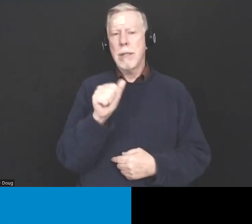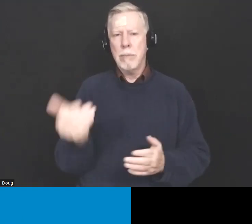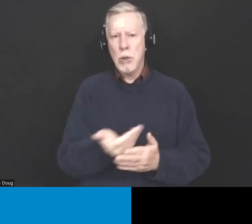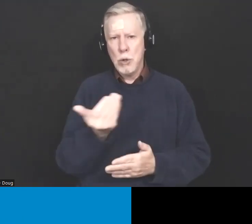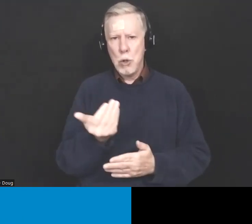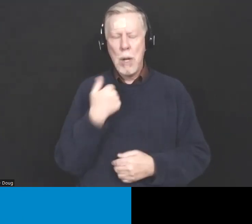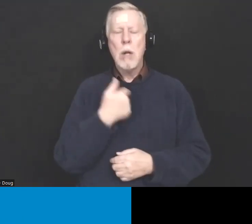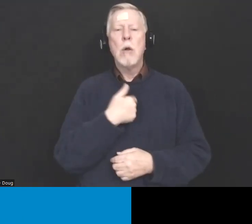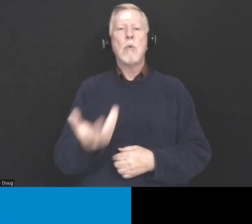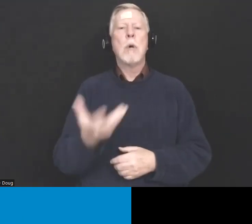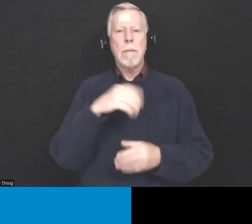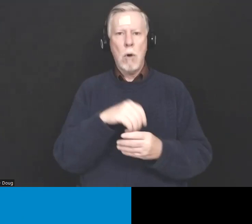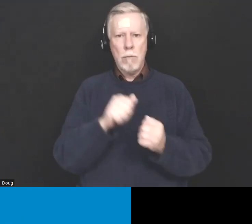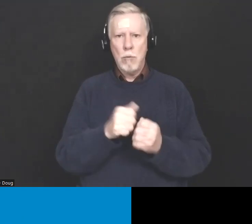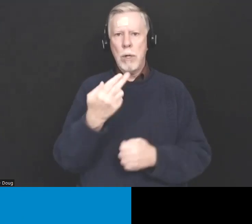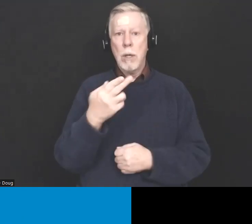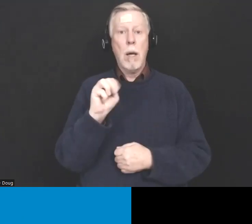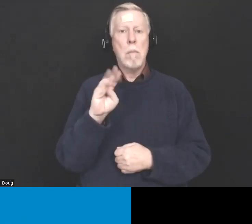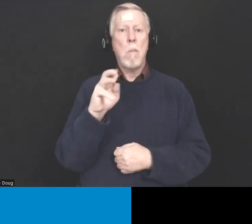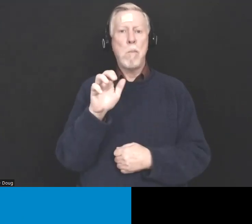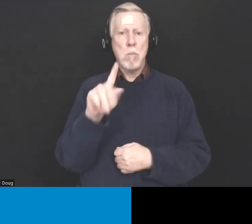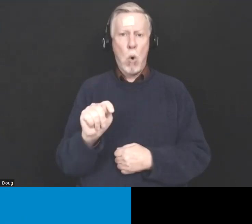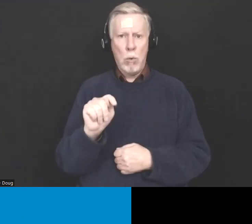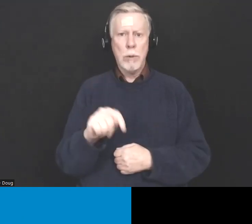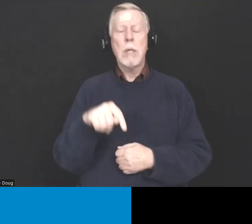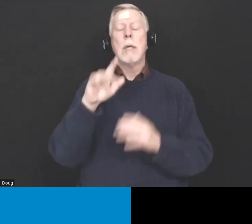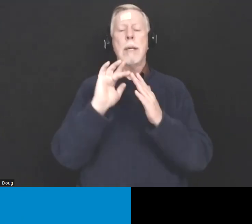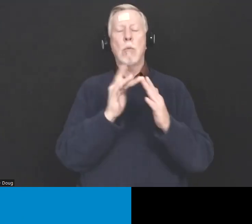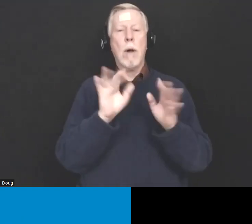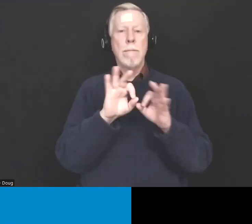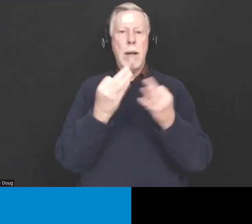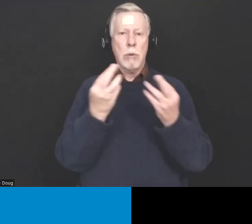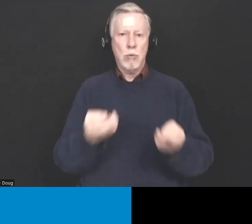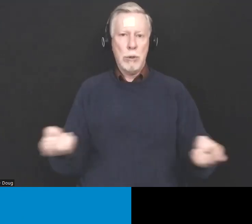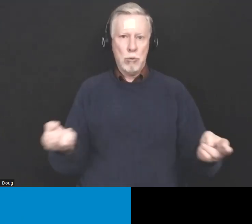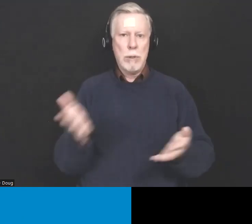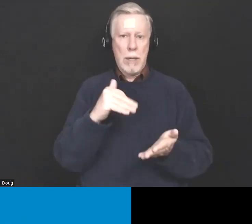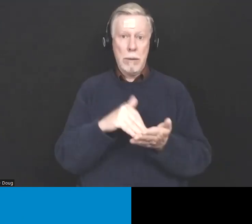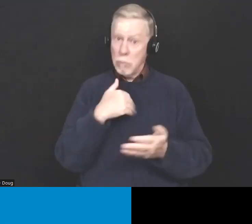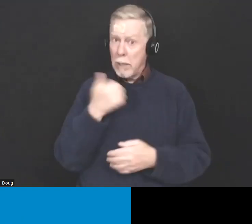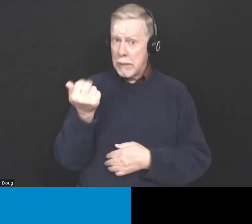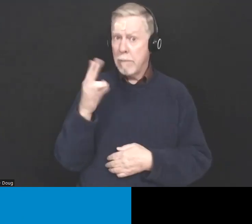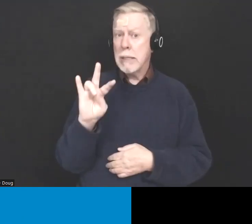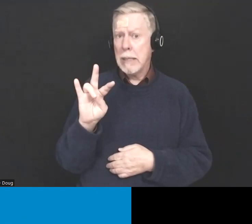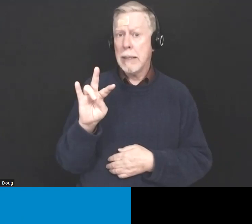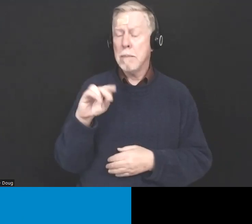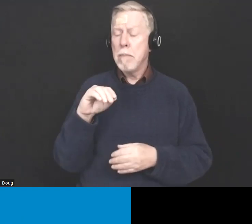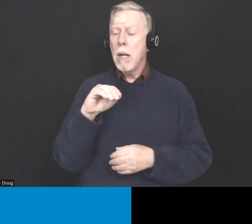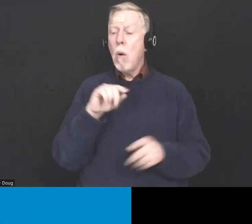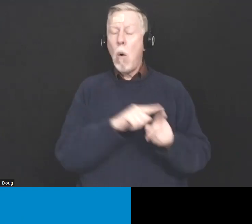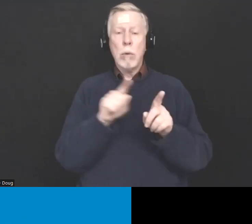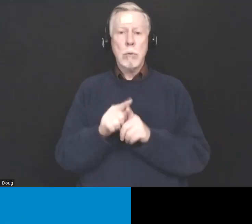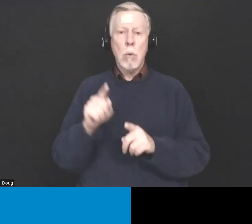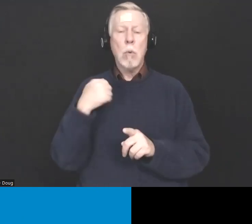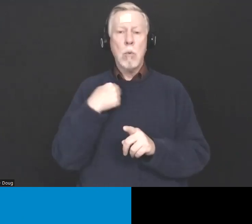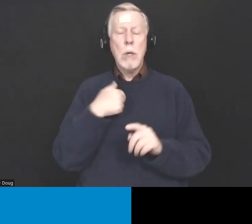Humboldt Network of Family Resource Centers. We're very blessed in Humboldt County to have 17 of them. We've also been able to partner with